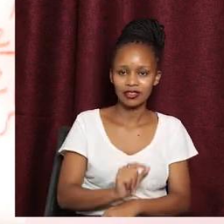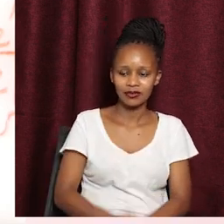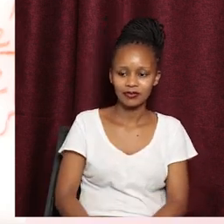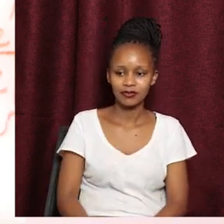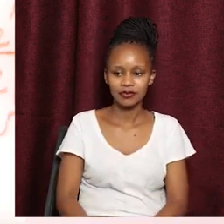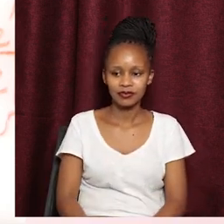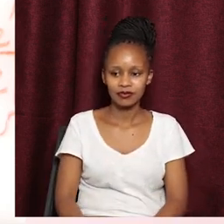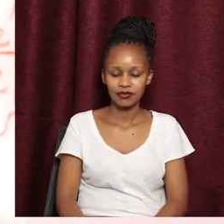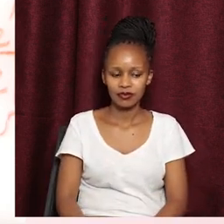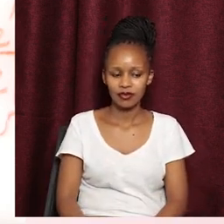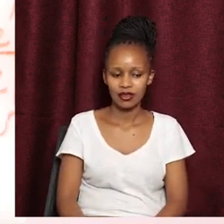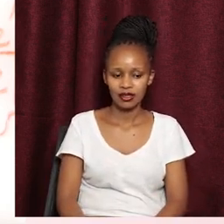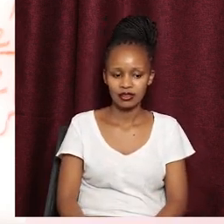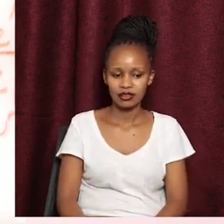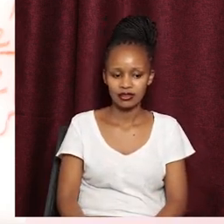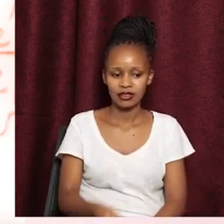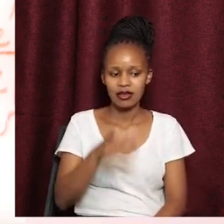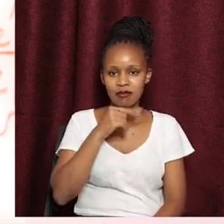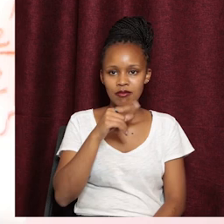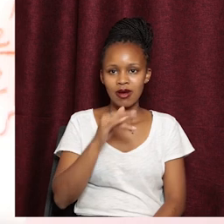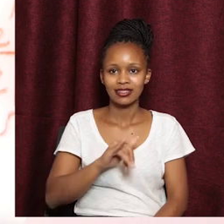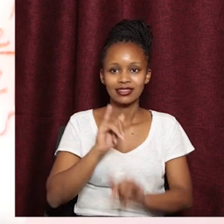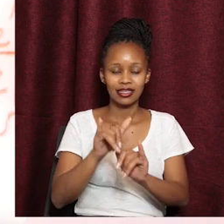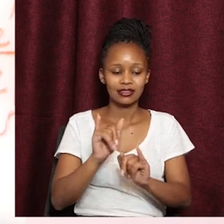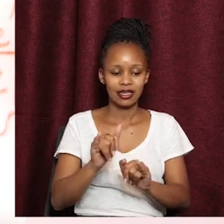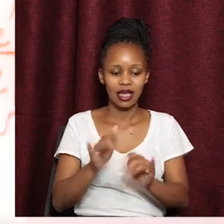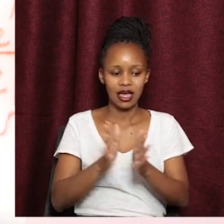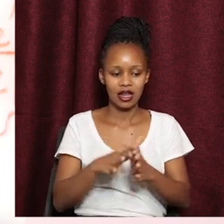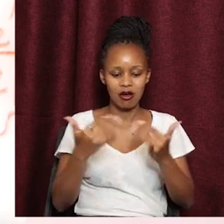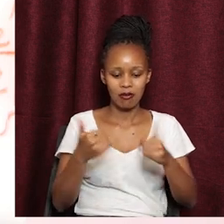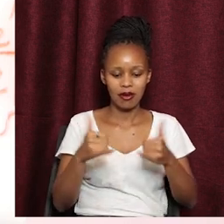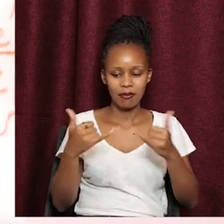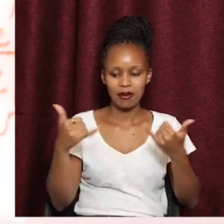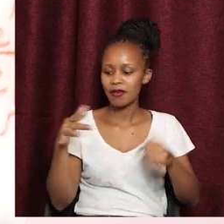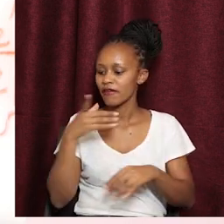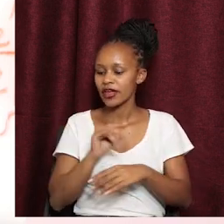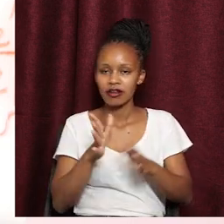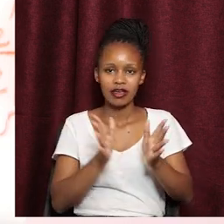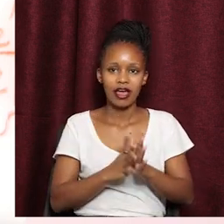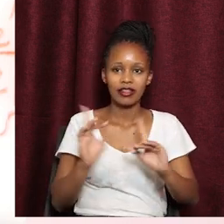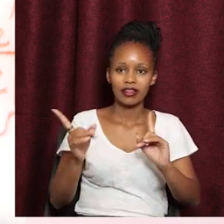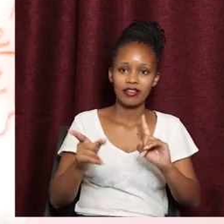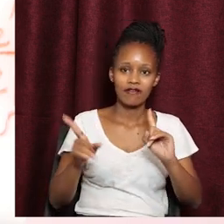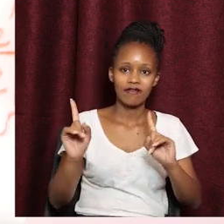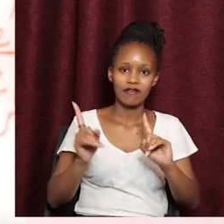So the boys played, and they played, and the first half,